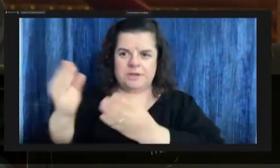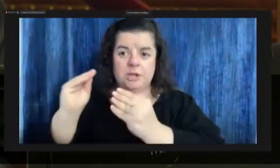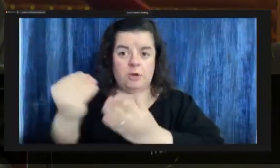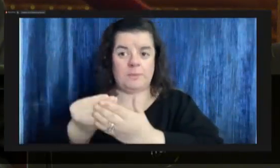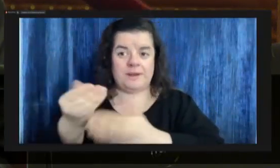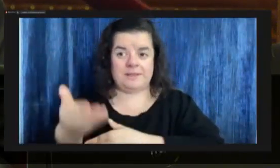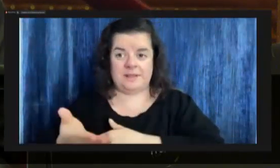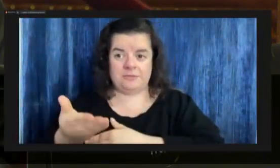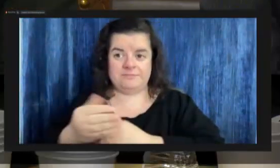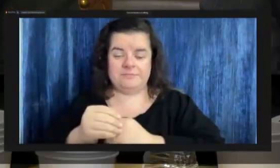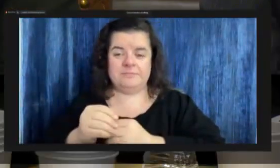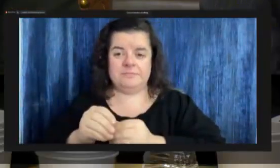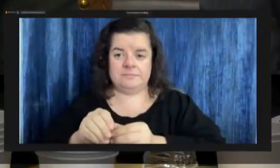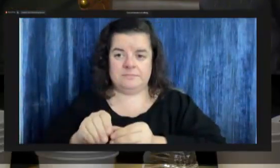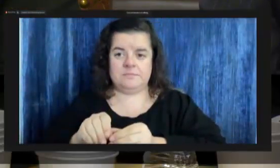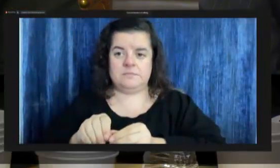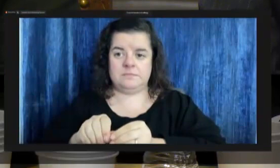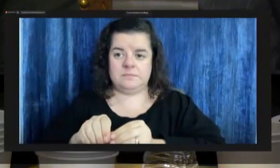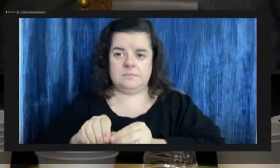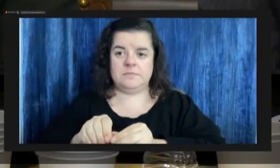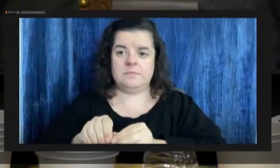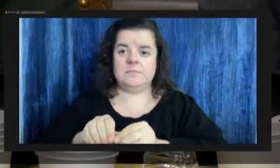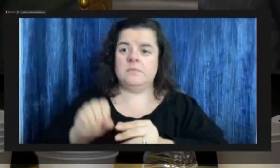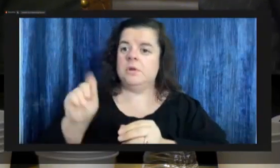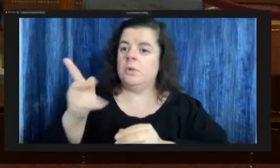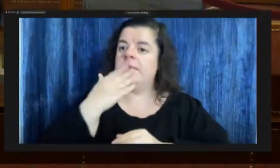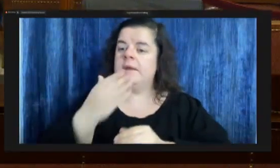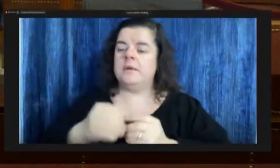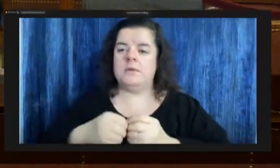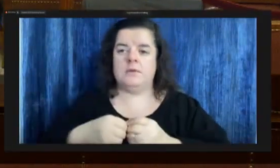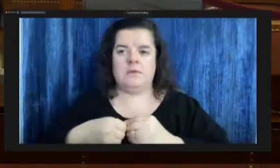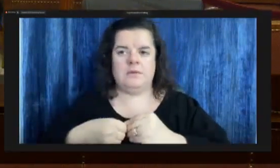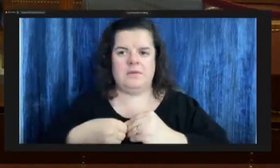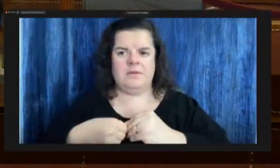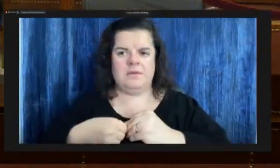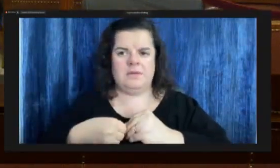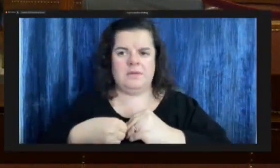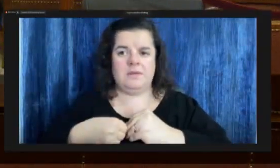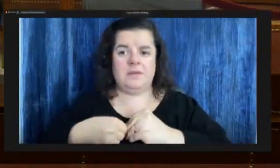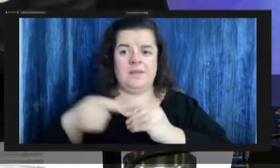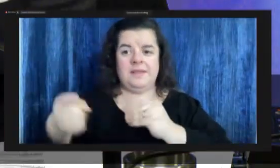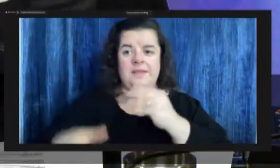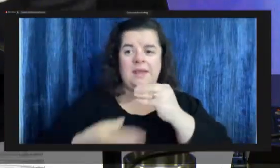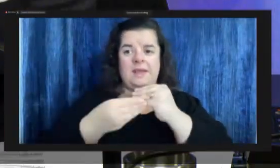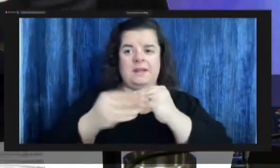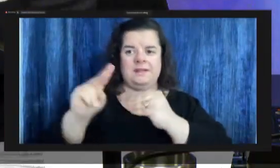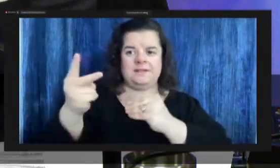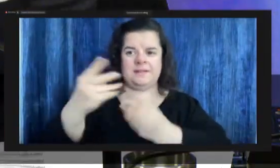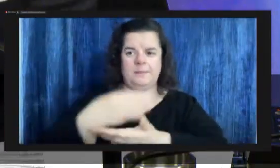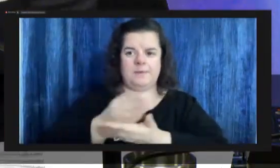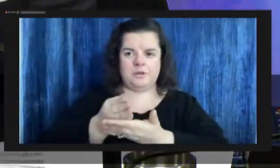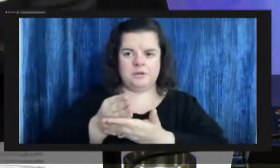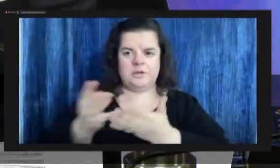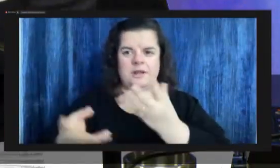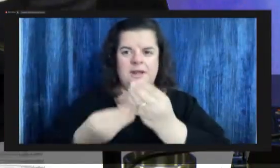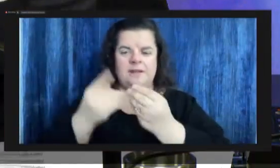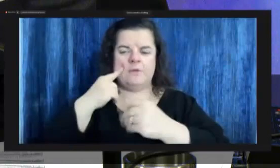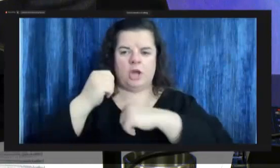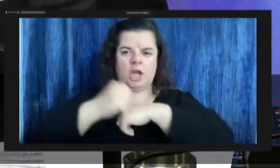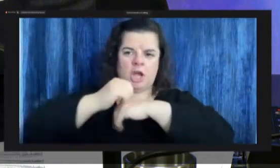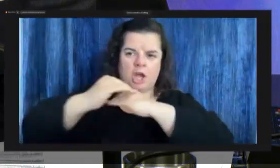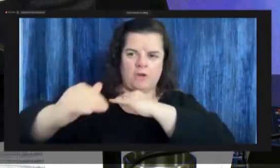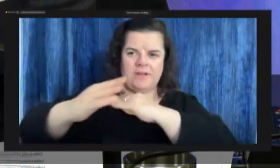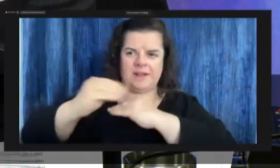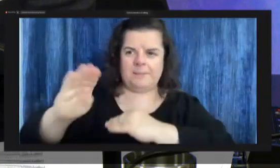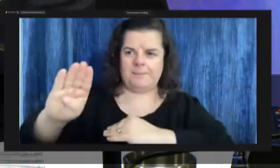one. Okay. Thank you. Yeah, Councilman Coghill, they added, in the second budget, there was money added for concrete as well as block. Because